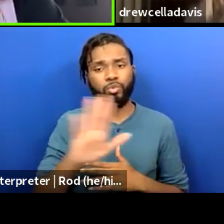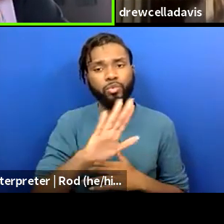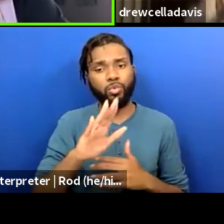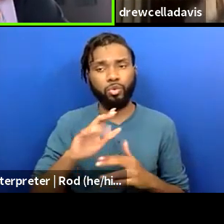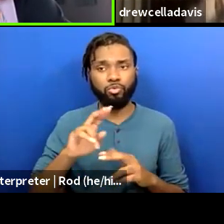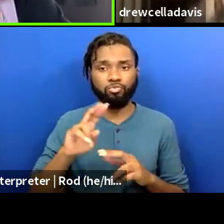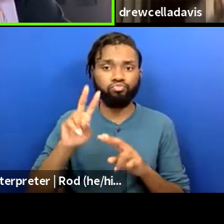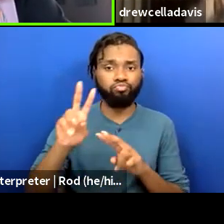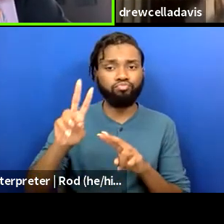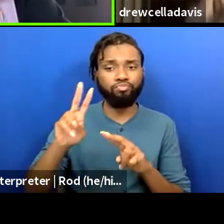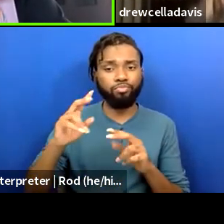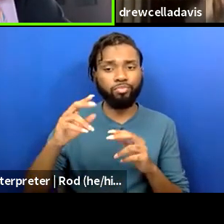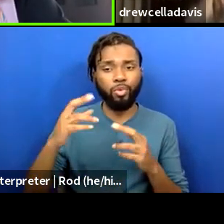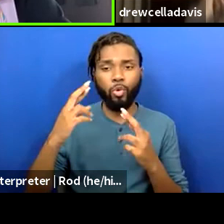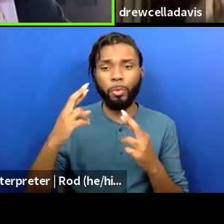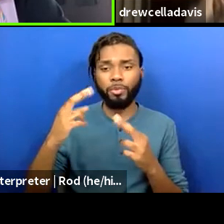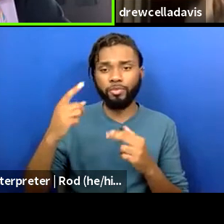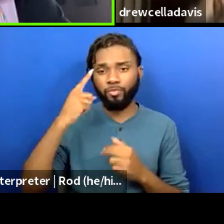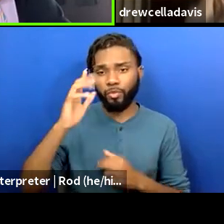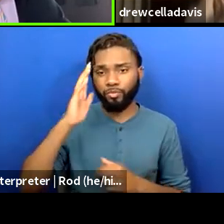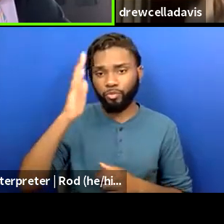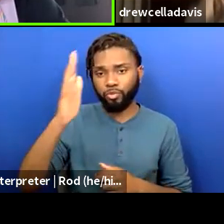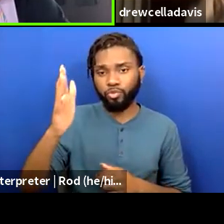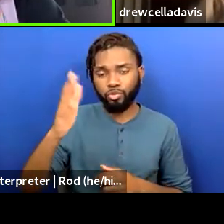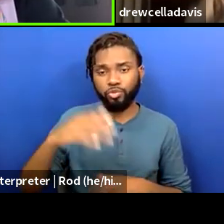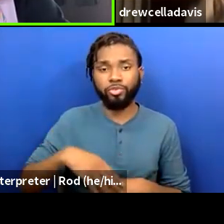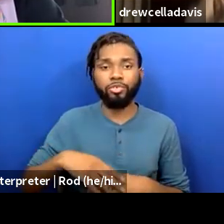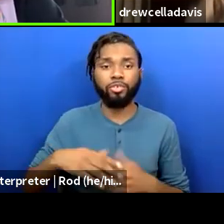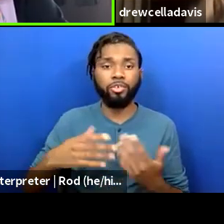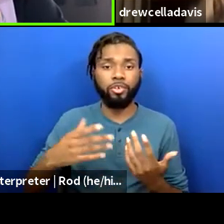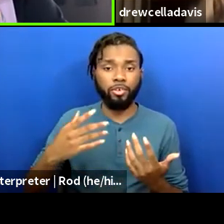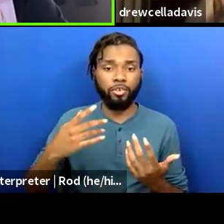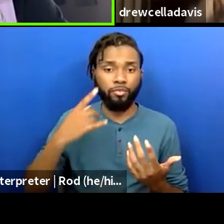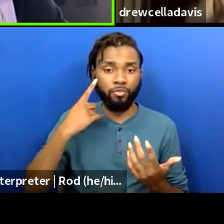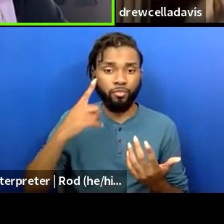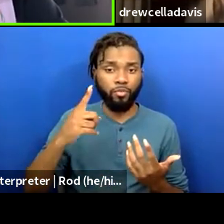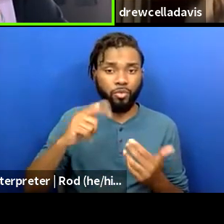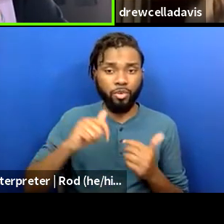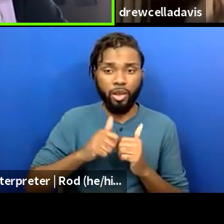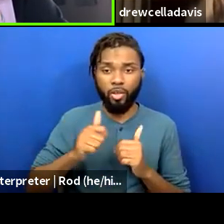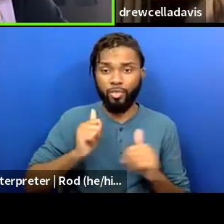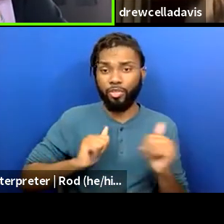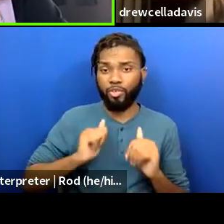the future and the way that theater has helped you think about the